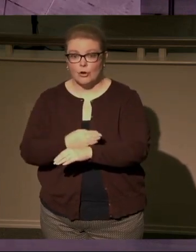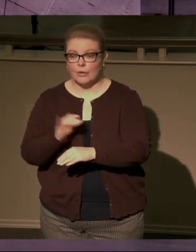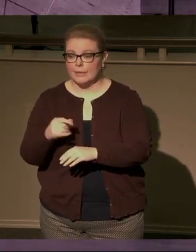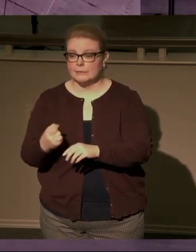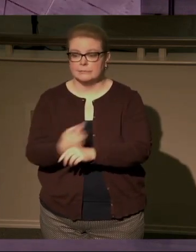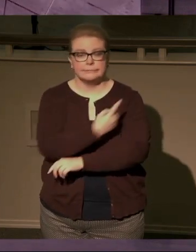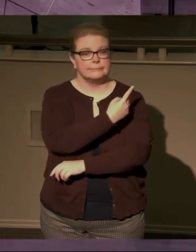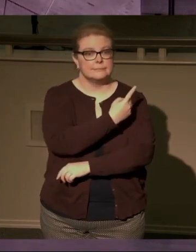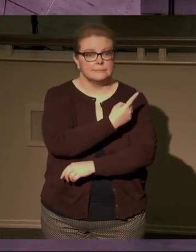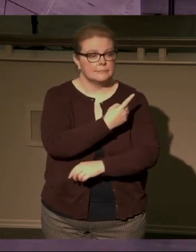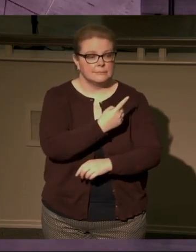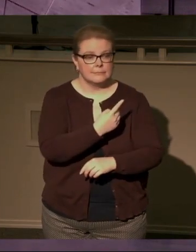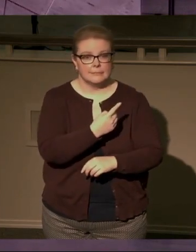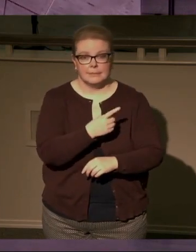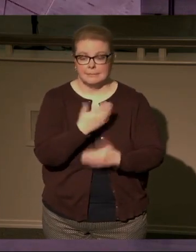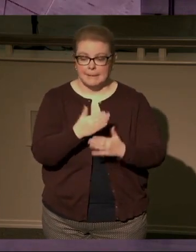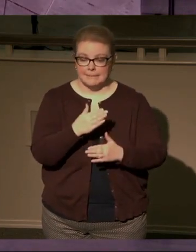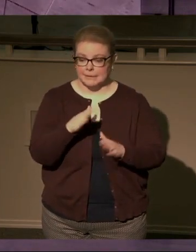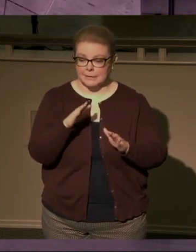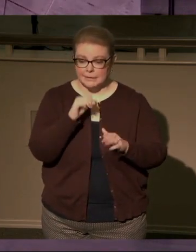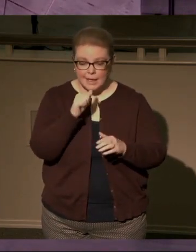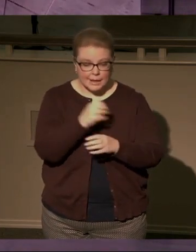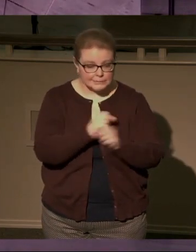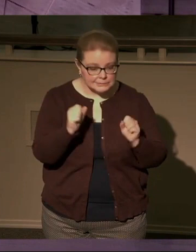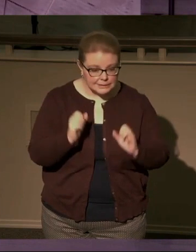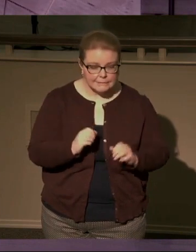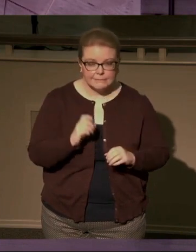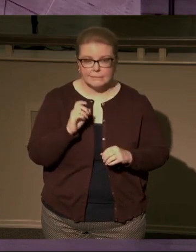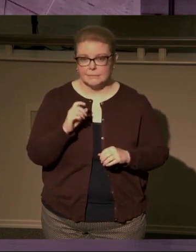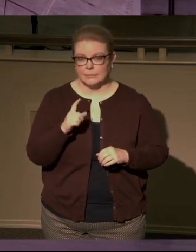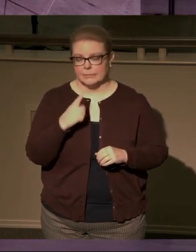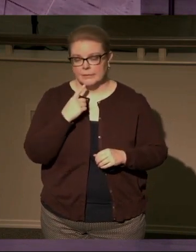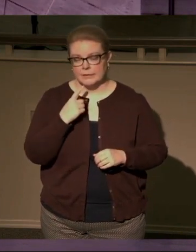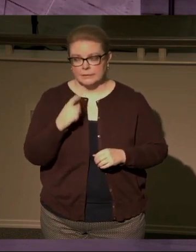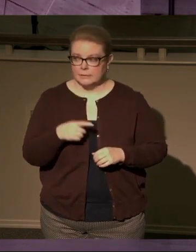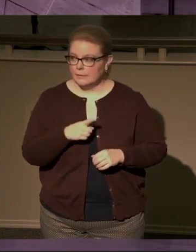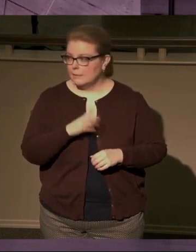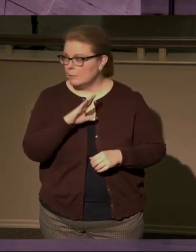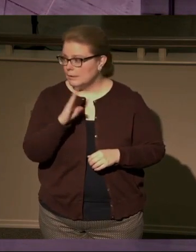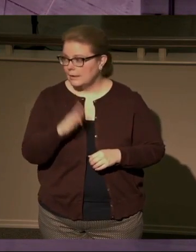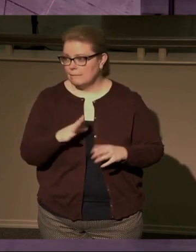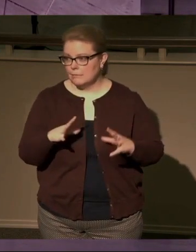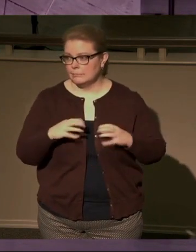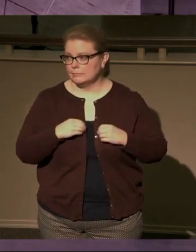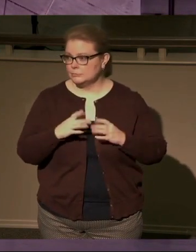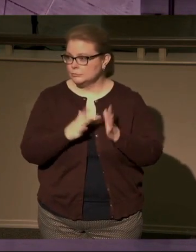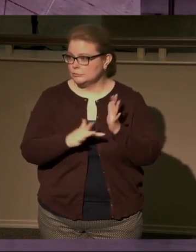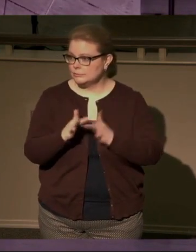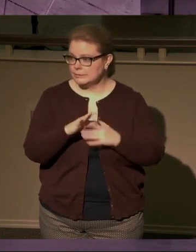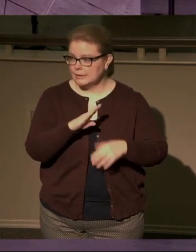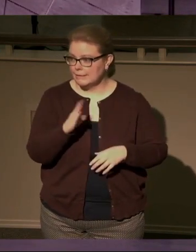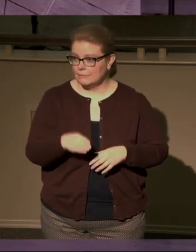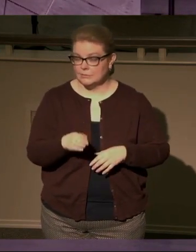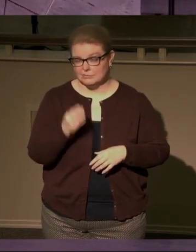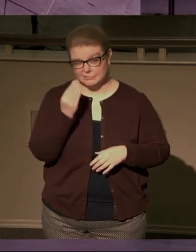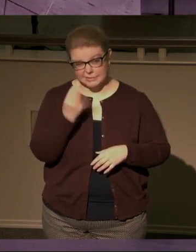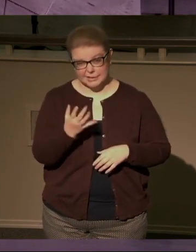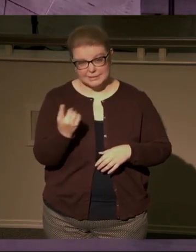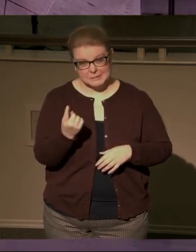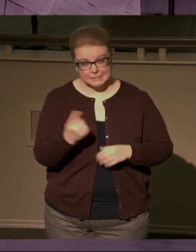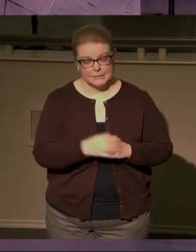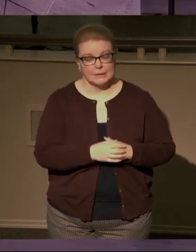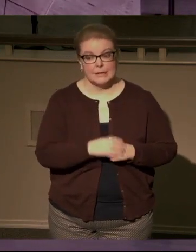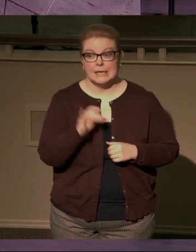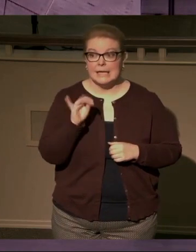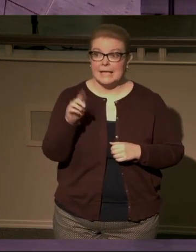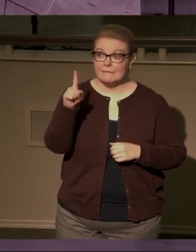a child that's not a believer, and you're like, they're never going to believe. I want to tell you something. If